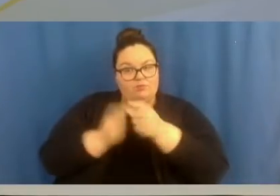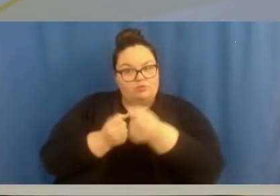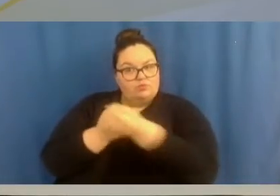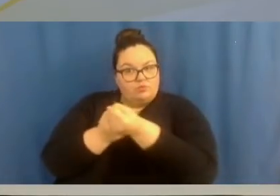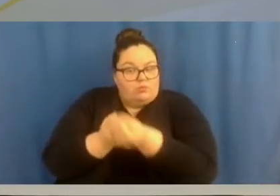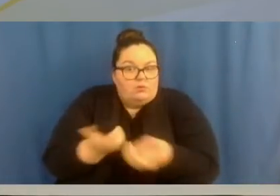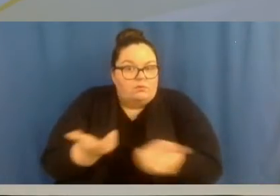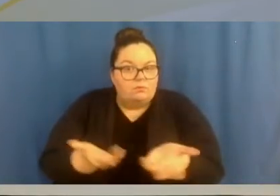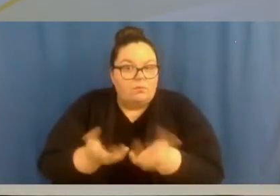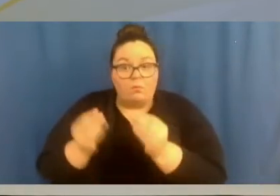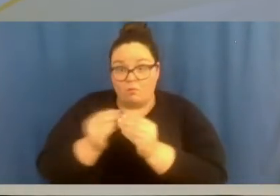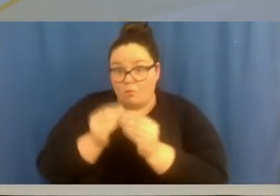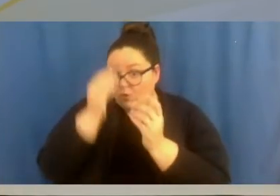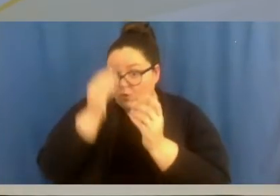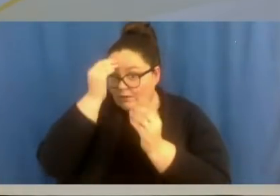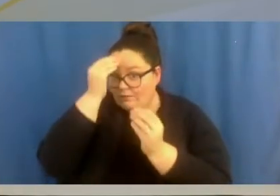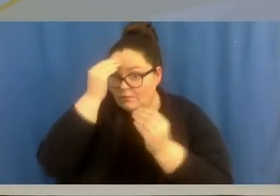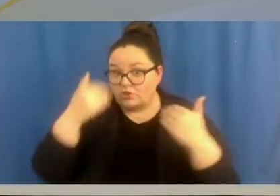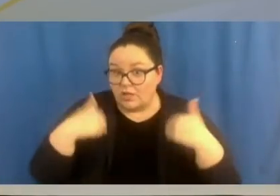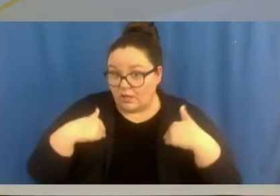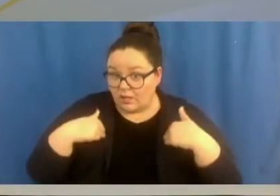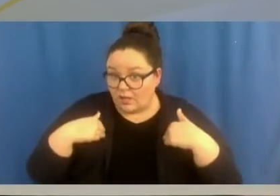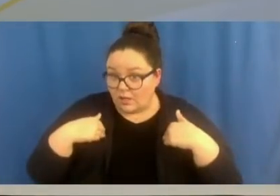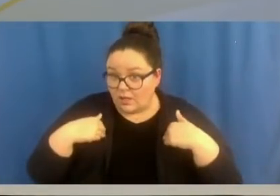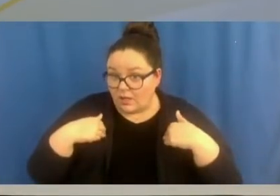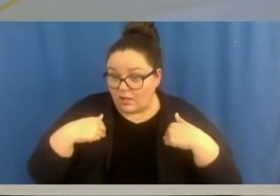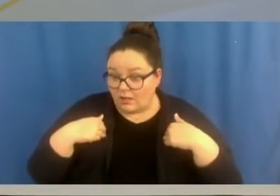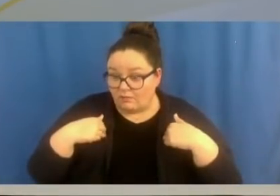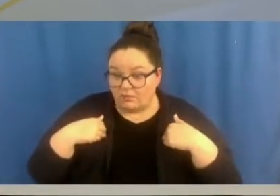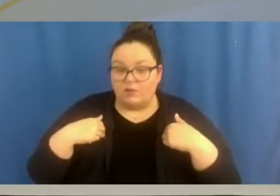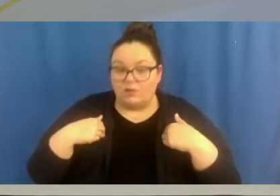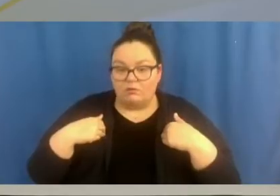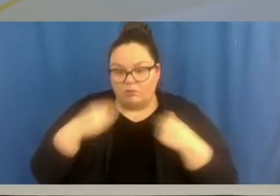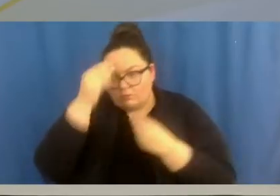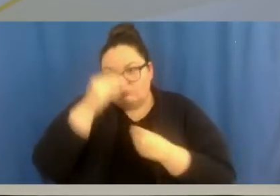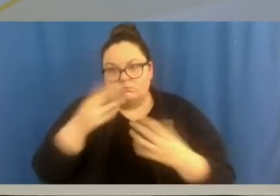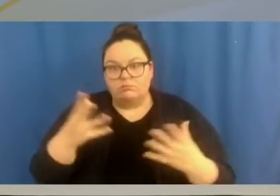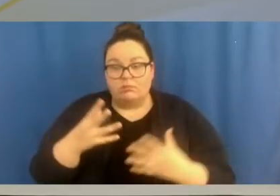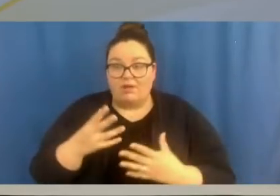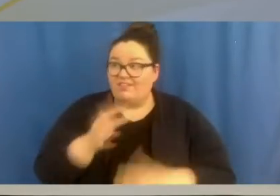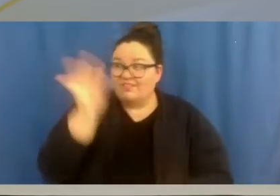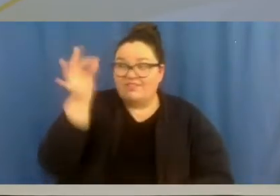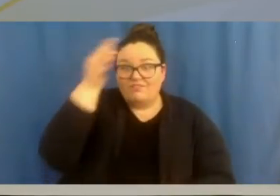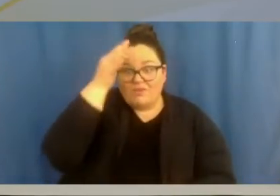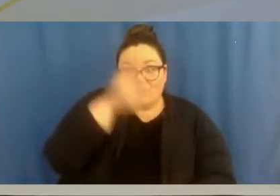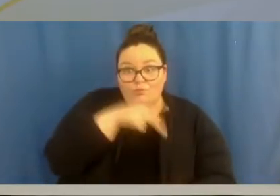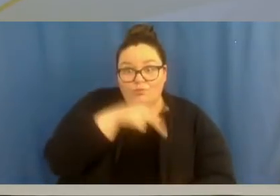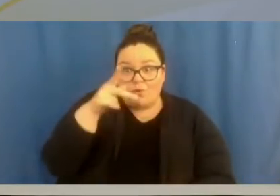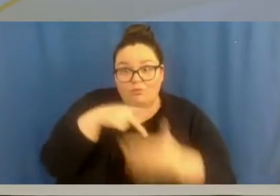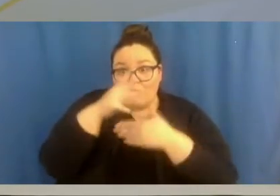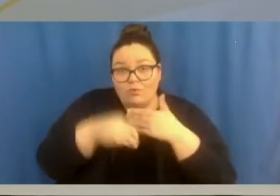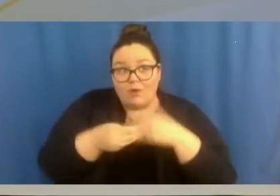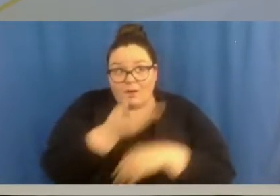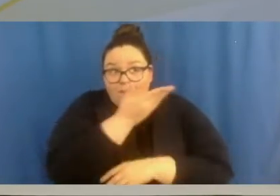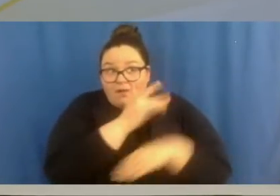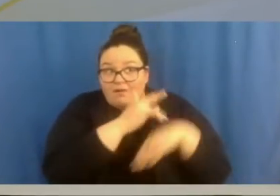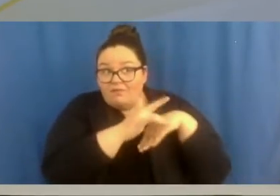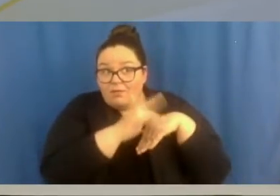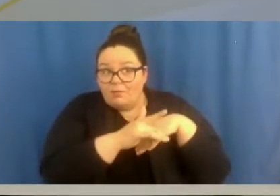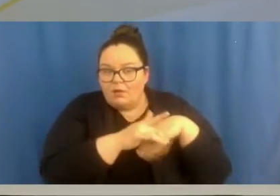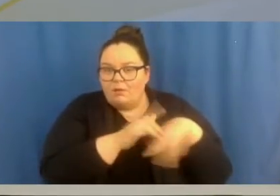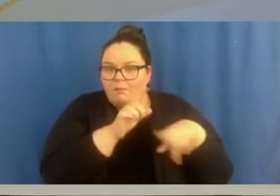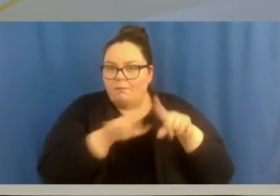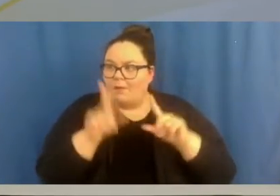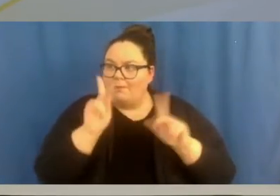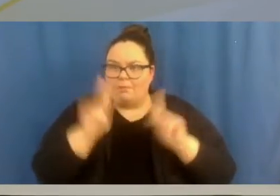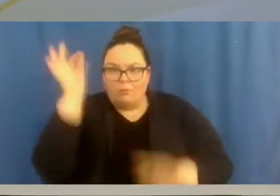that, but the federal programs out there, a lot of people don't know they exist. So one thing we're going to do is start pushing those programs out. And